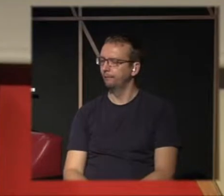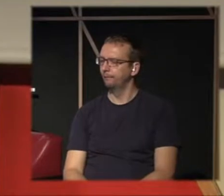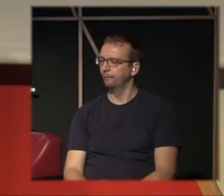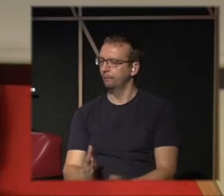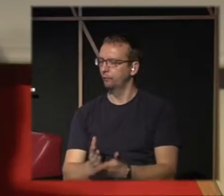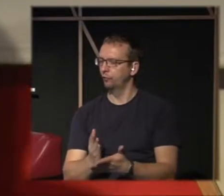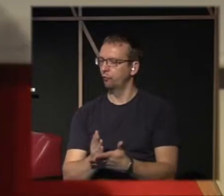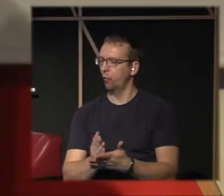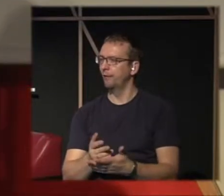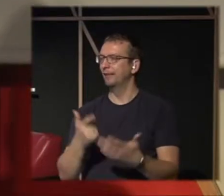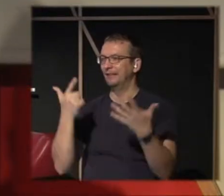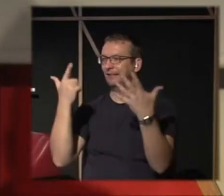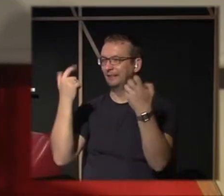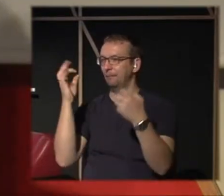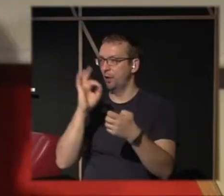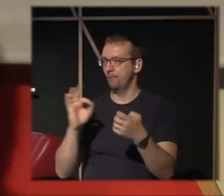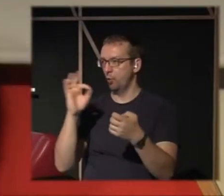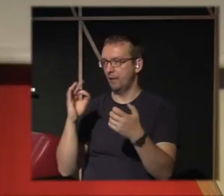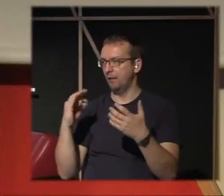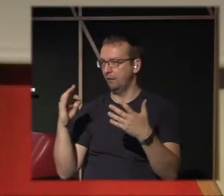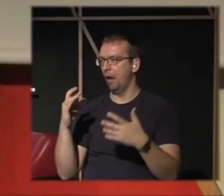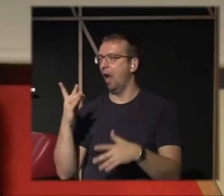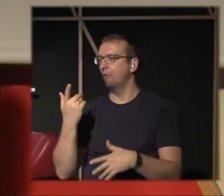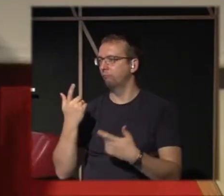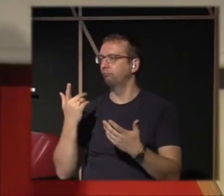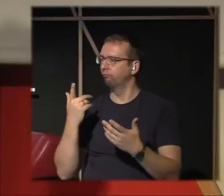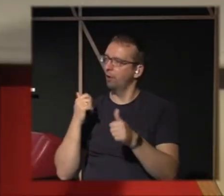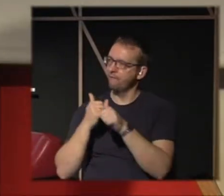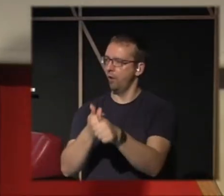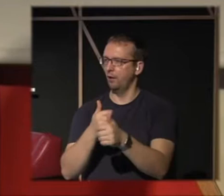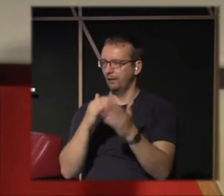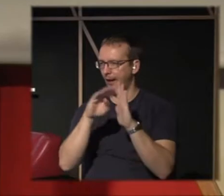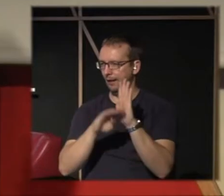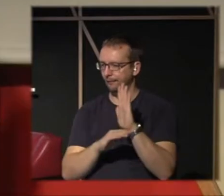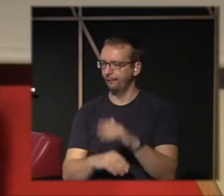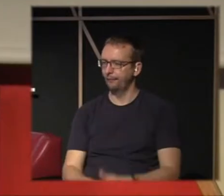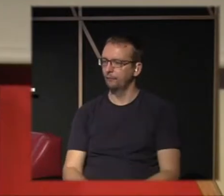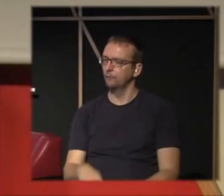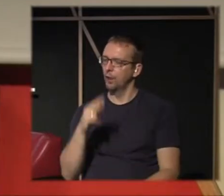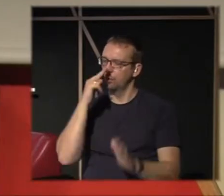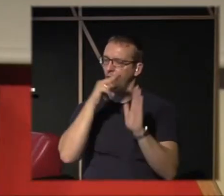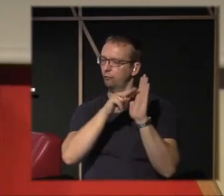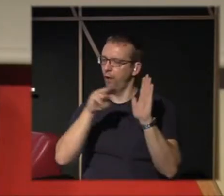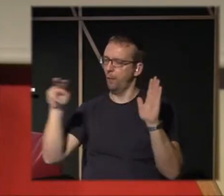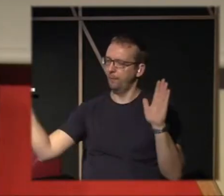Now this gives you the overview of 11 of the 12 host city, where we are